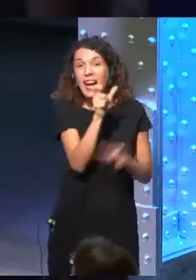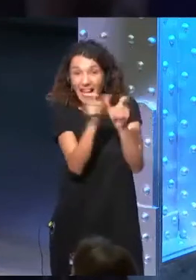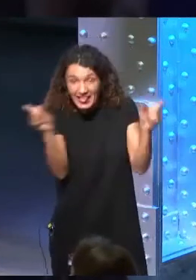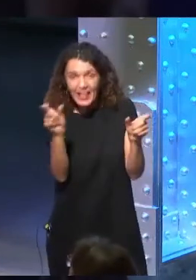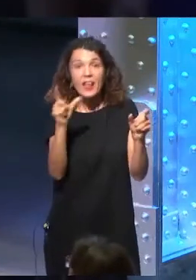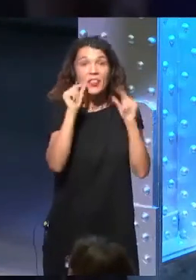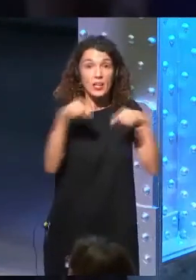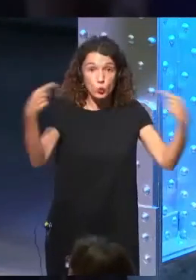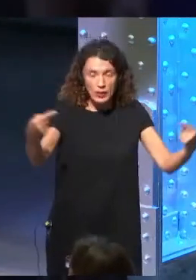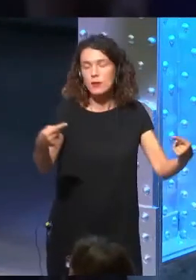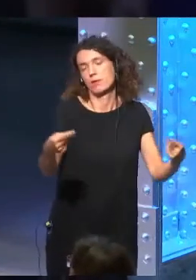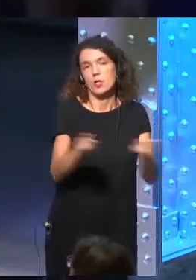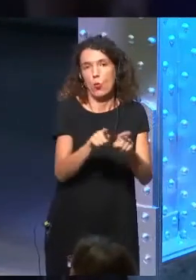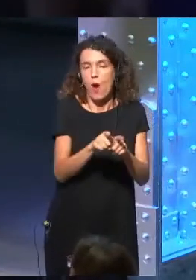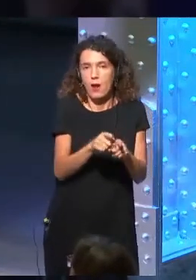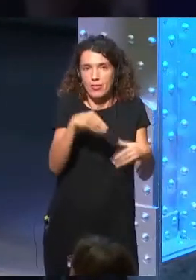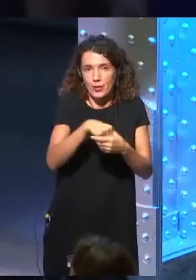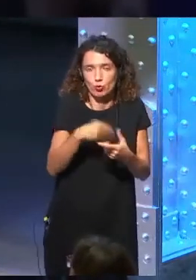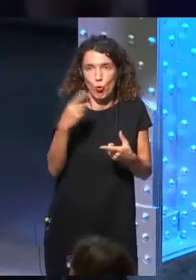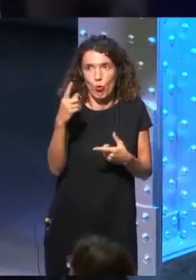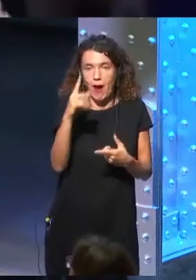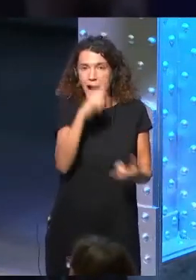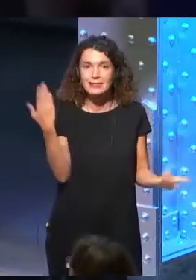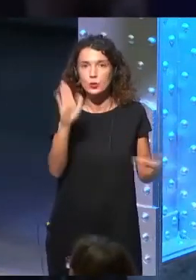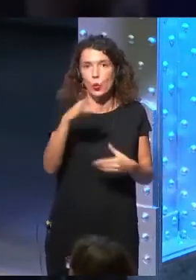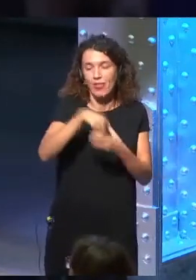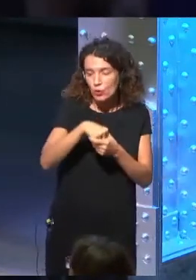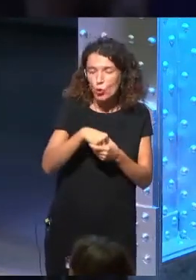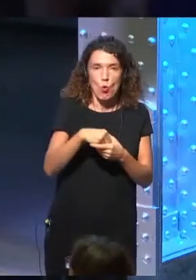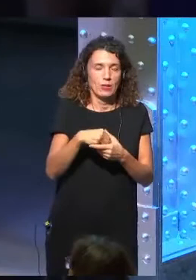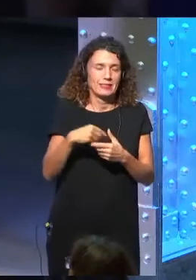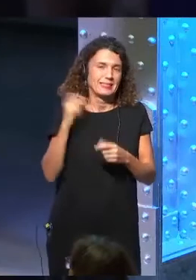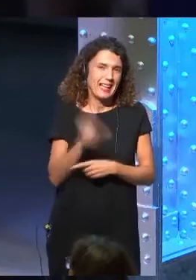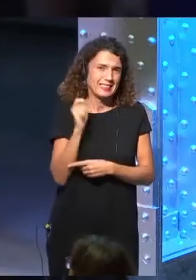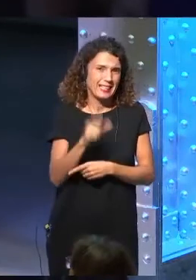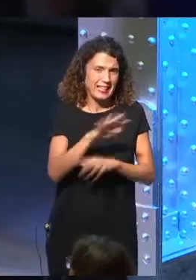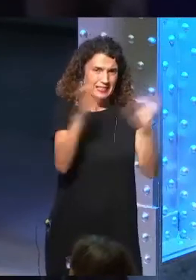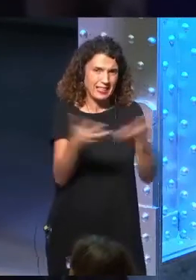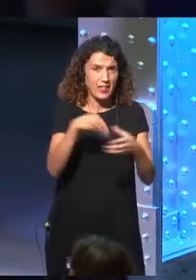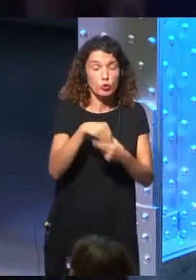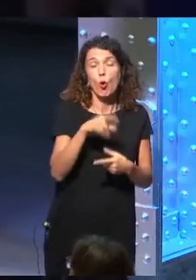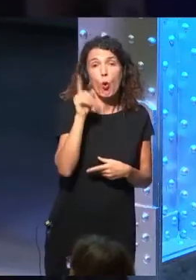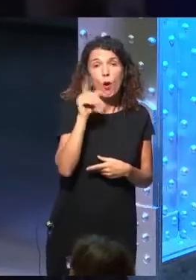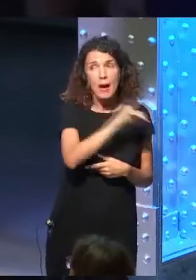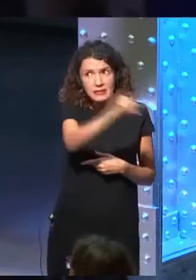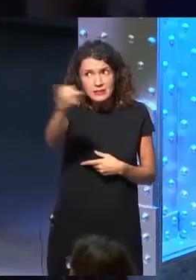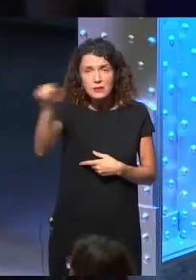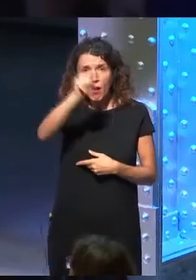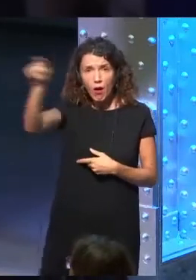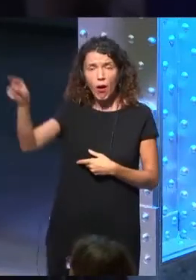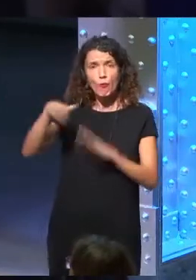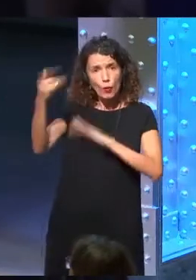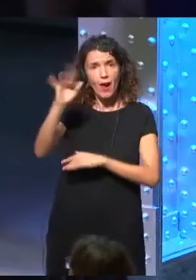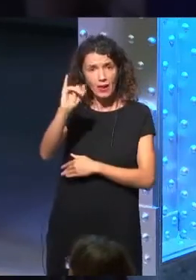on the sort of attitudes we find elsewhere. Because it's not hard for me to see some